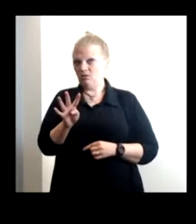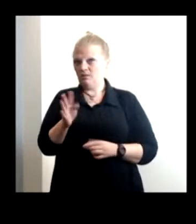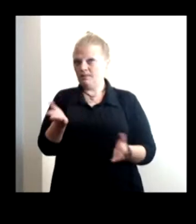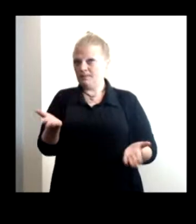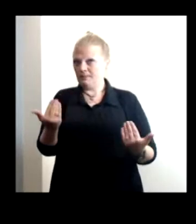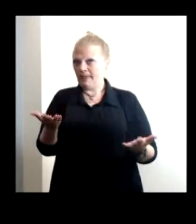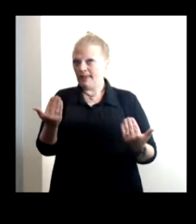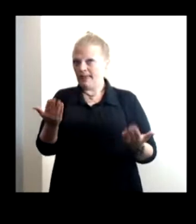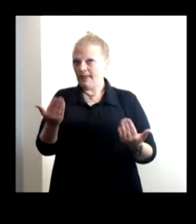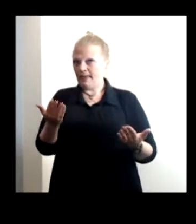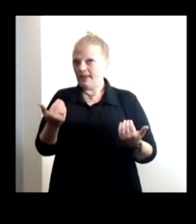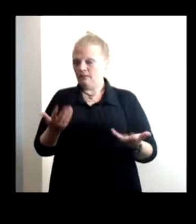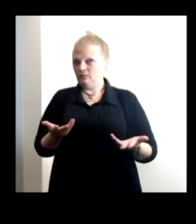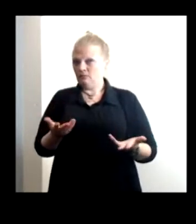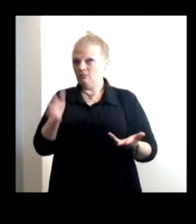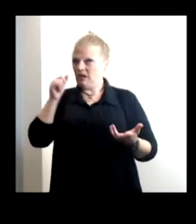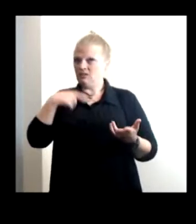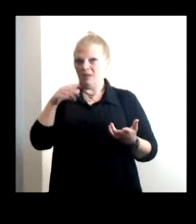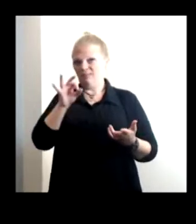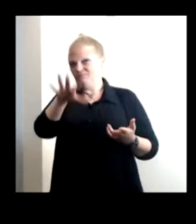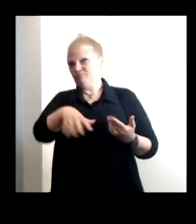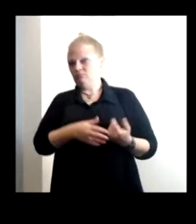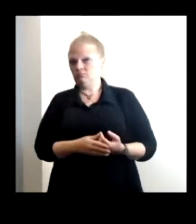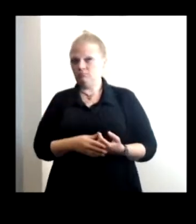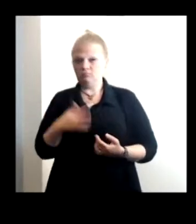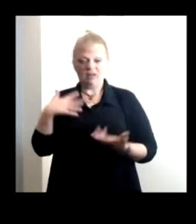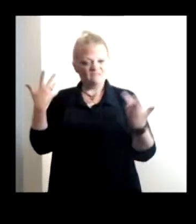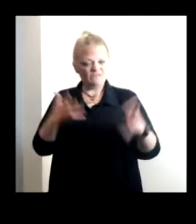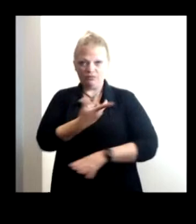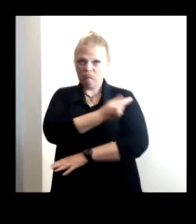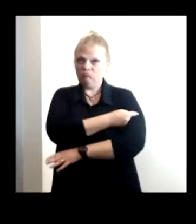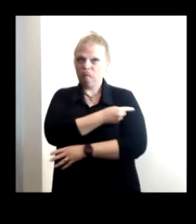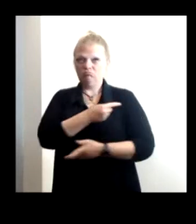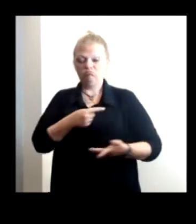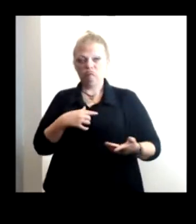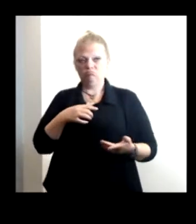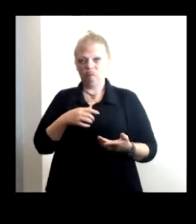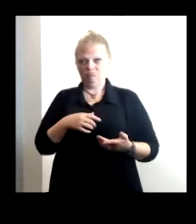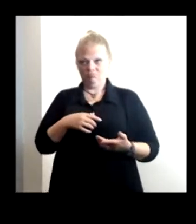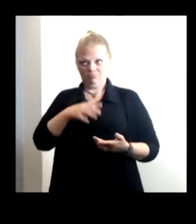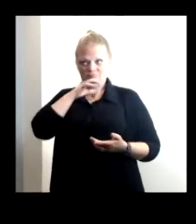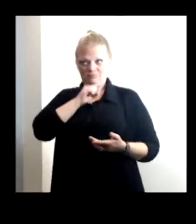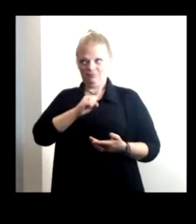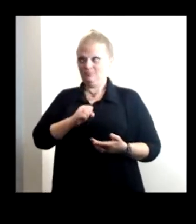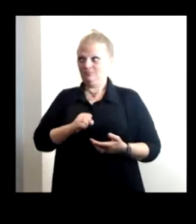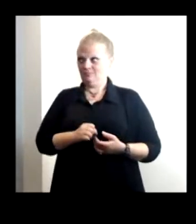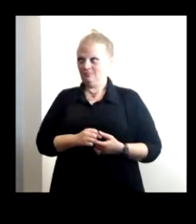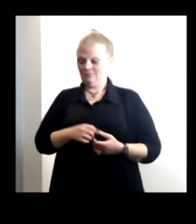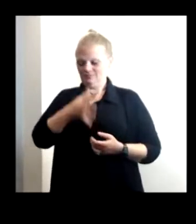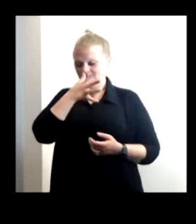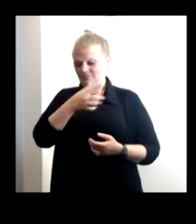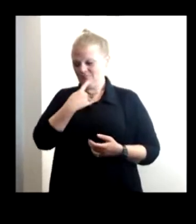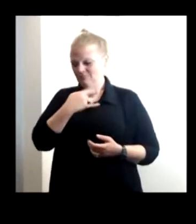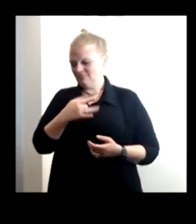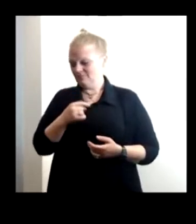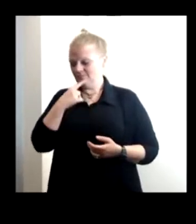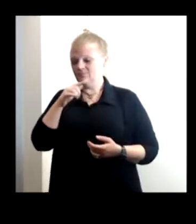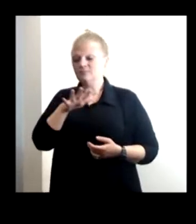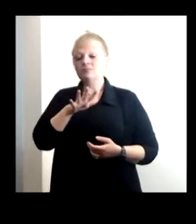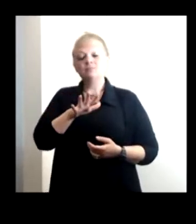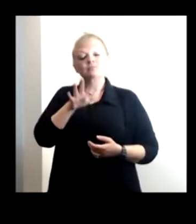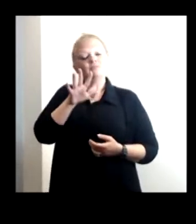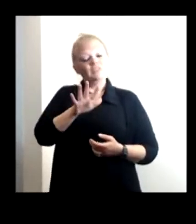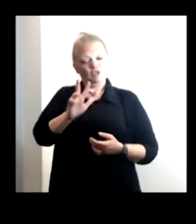it up. It's my statement to you. I got my vaccine. I'm age, I hate to say it, yes, I'm age